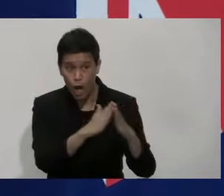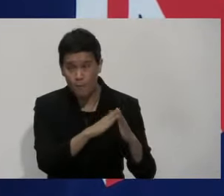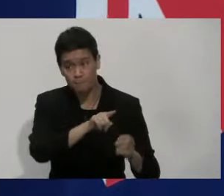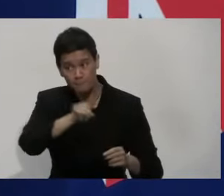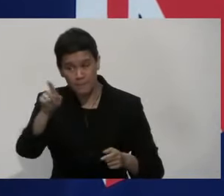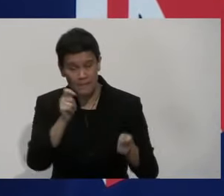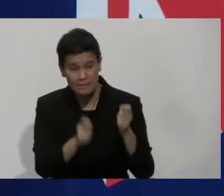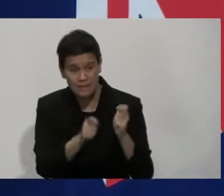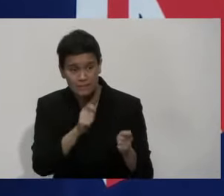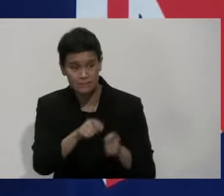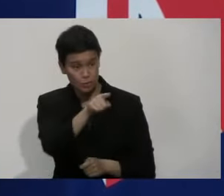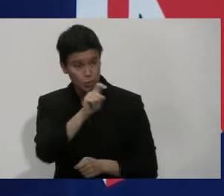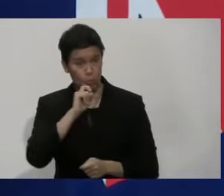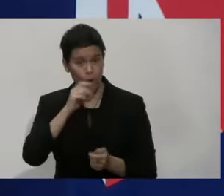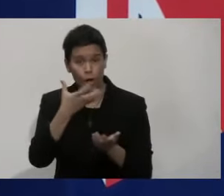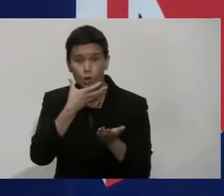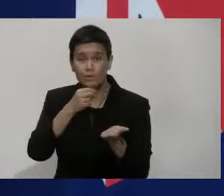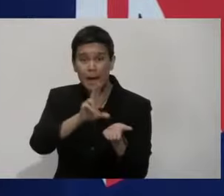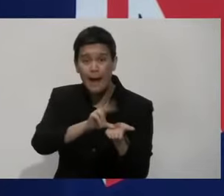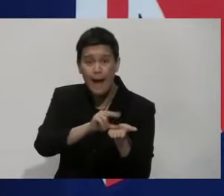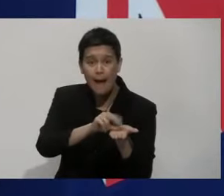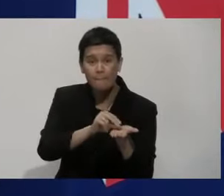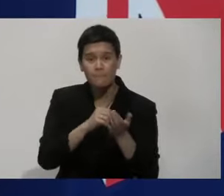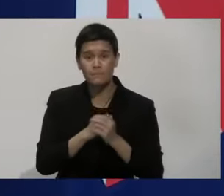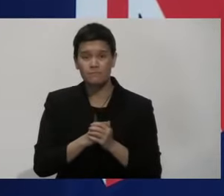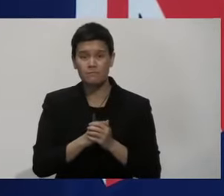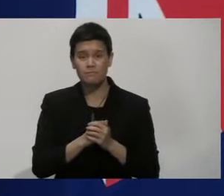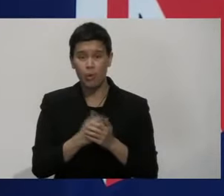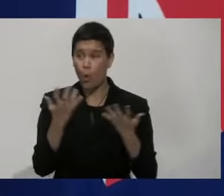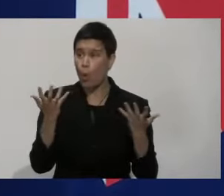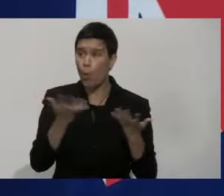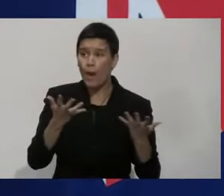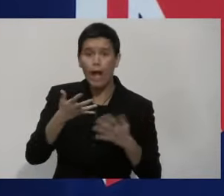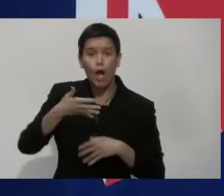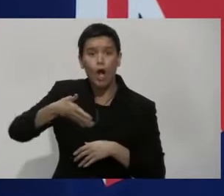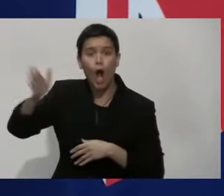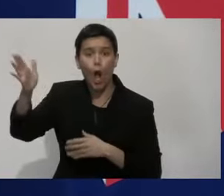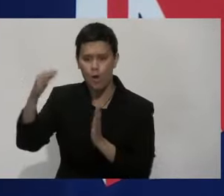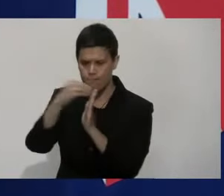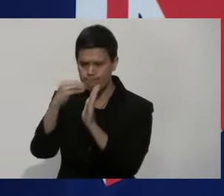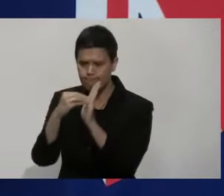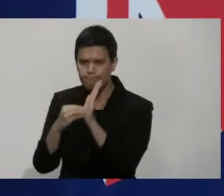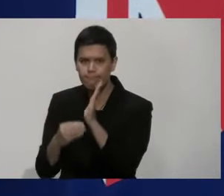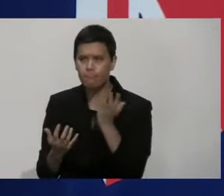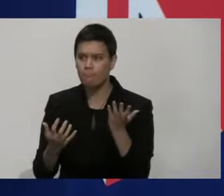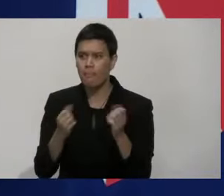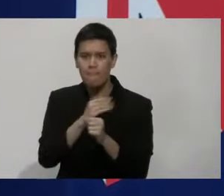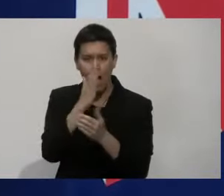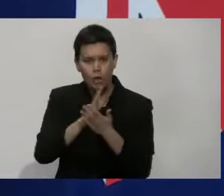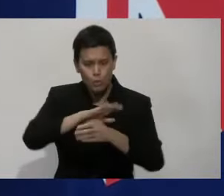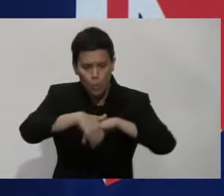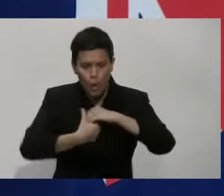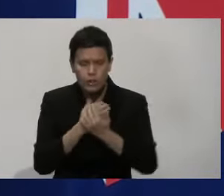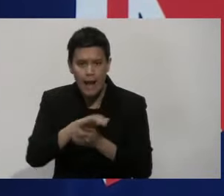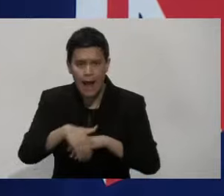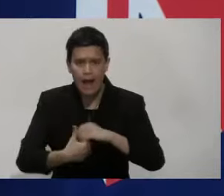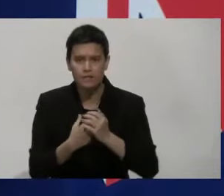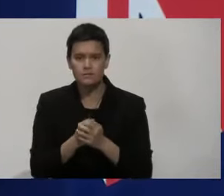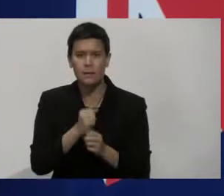app, keeping a log of everywhere they go and everyone they're with, washing their hands, being